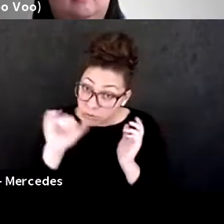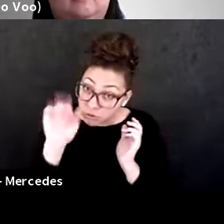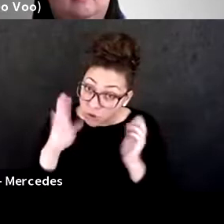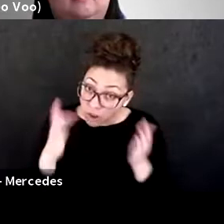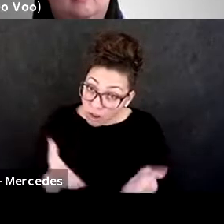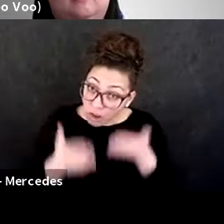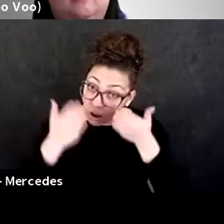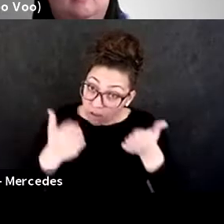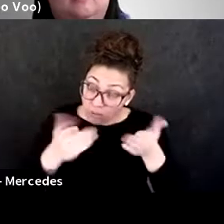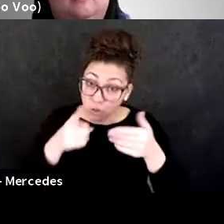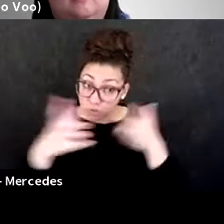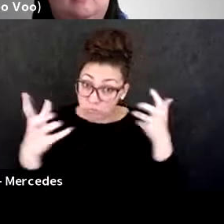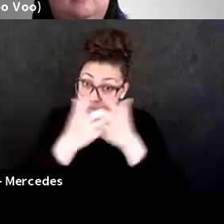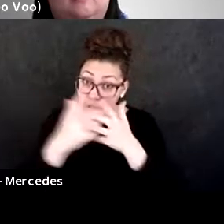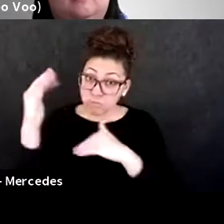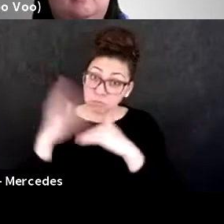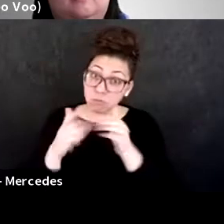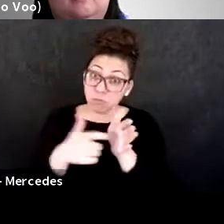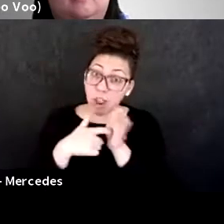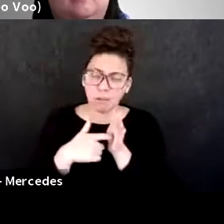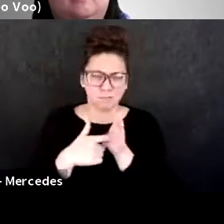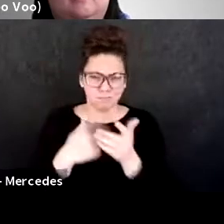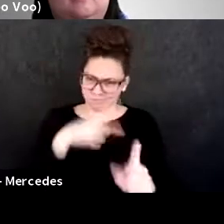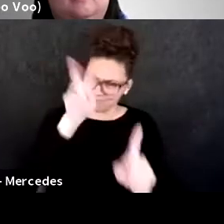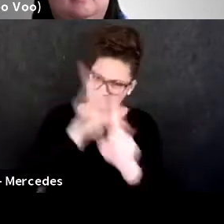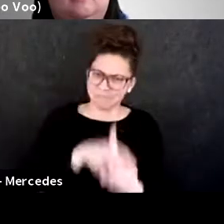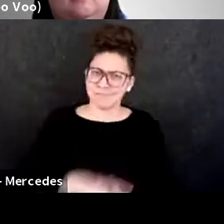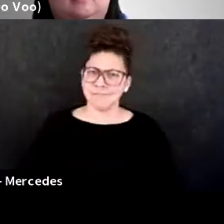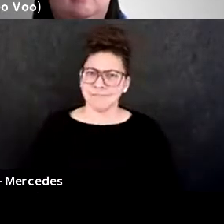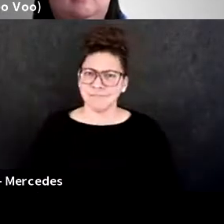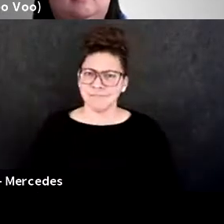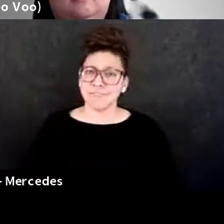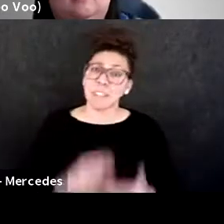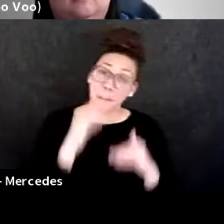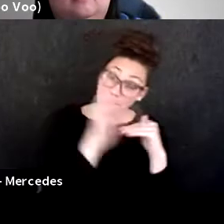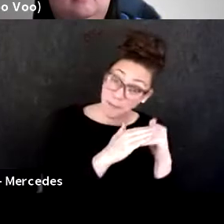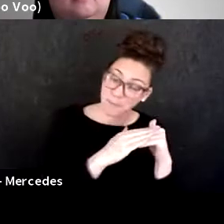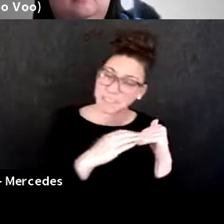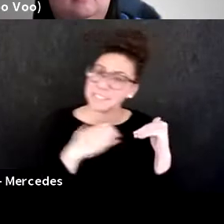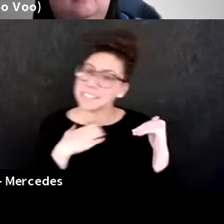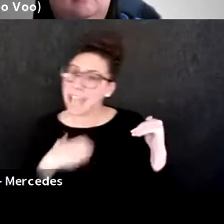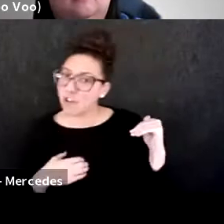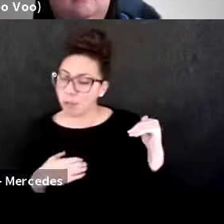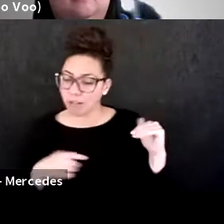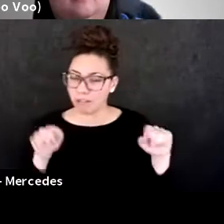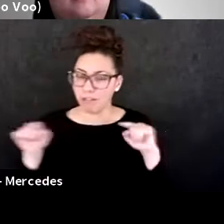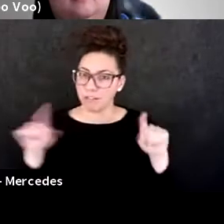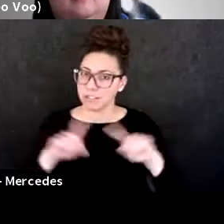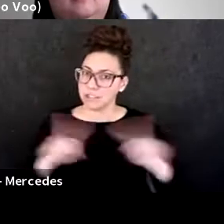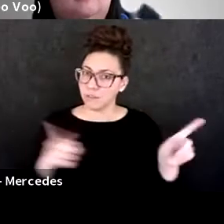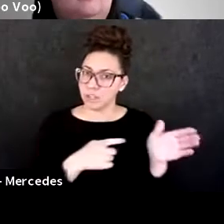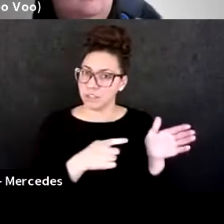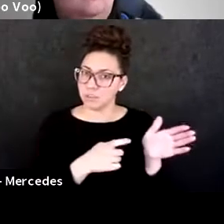quals, apply. Don't think you have to meet every one of the desirable qualifications, because I'll tell you, there's been research